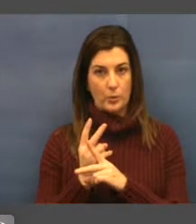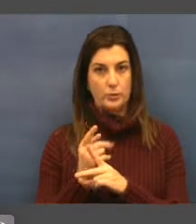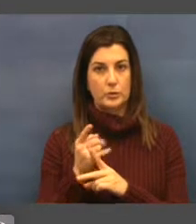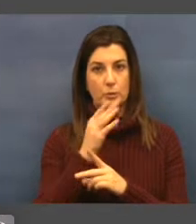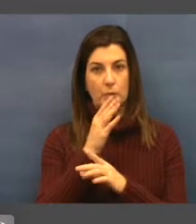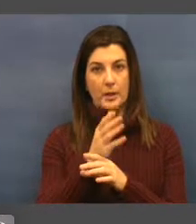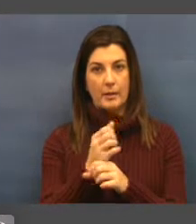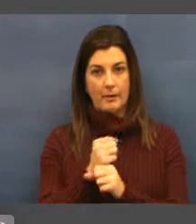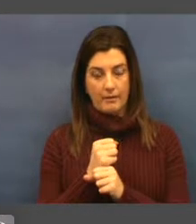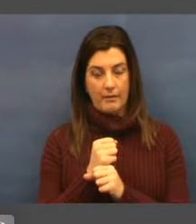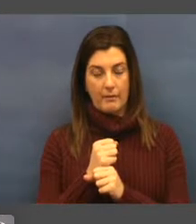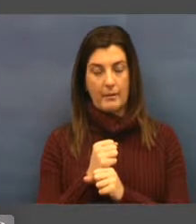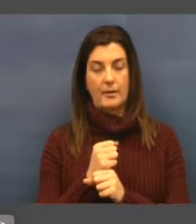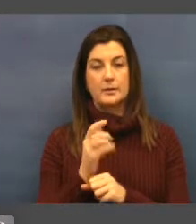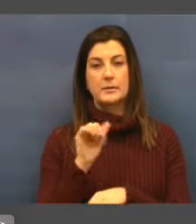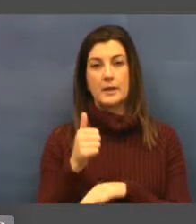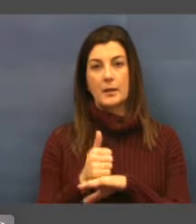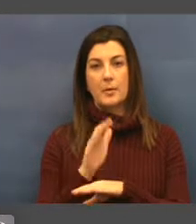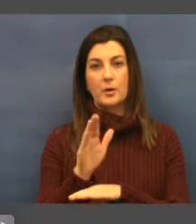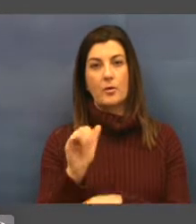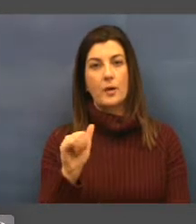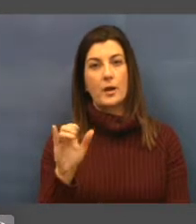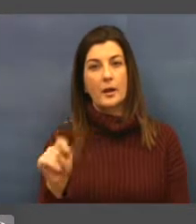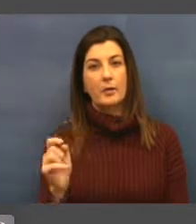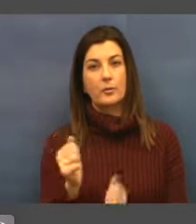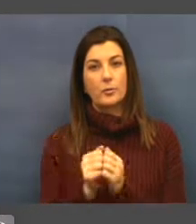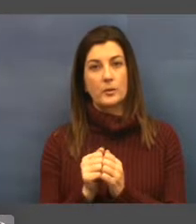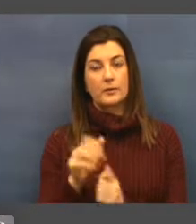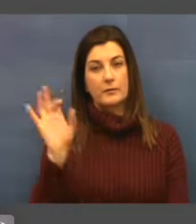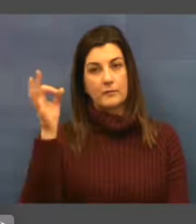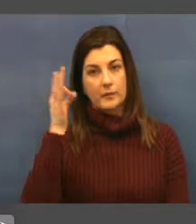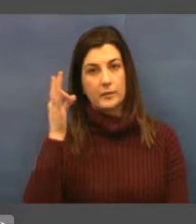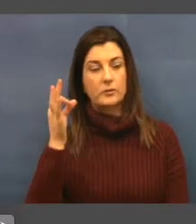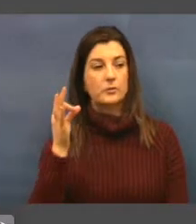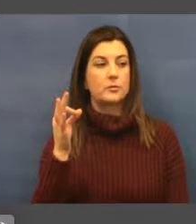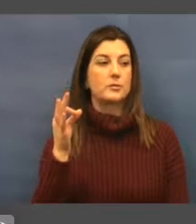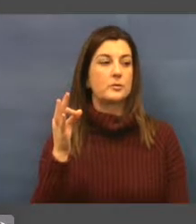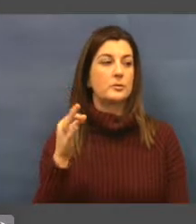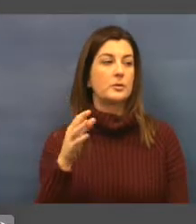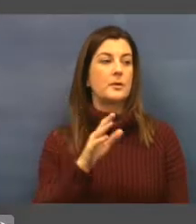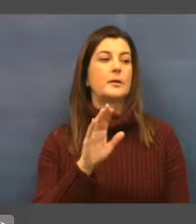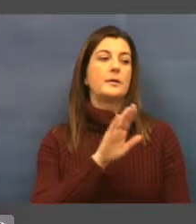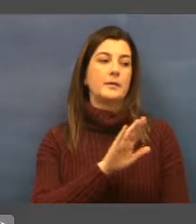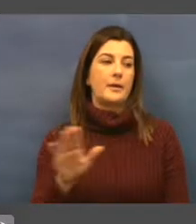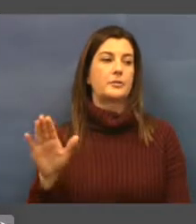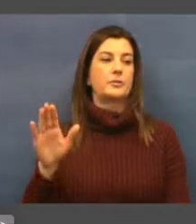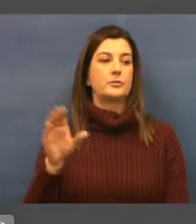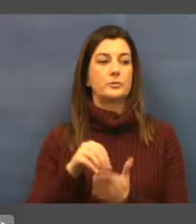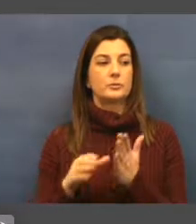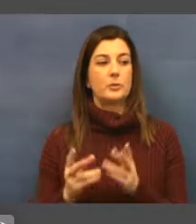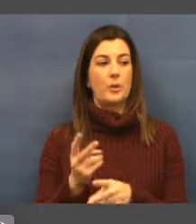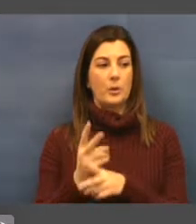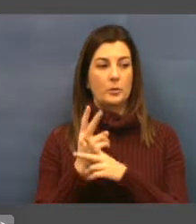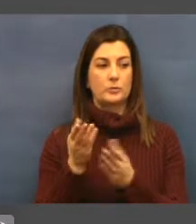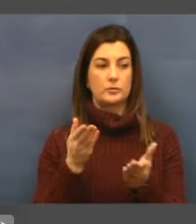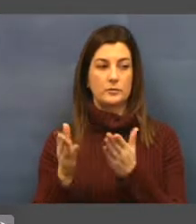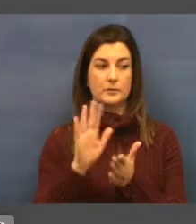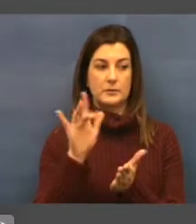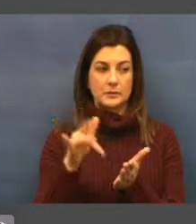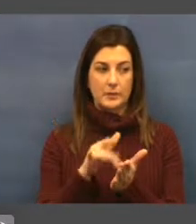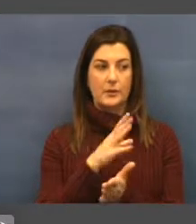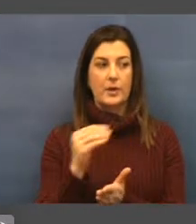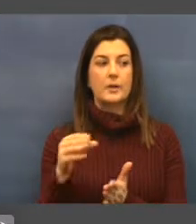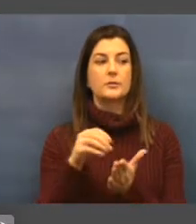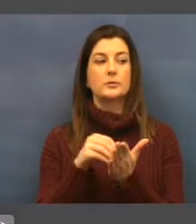be receiving. So setting up your account with the National Student Loan Service Center and with the Student Aid Alberta Service Center. That will allow you